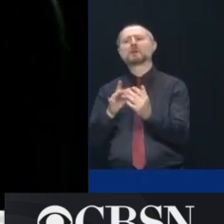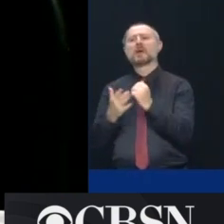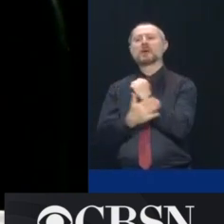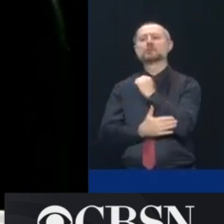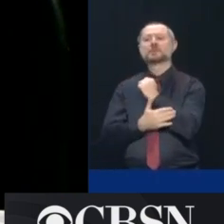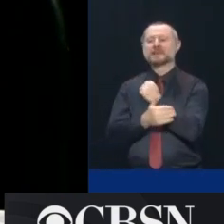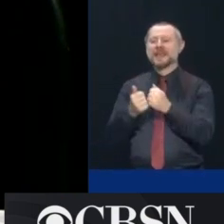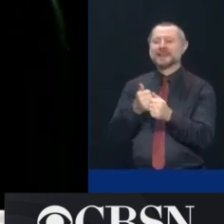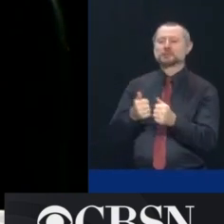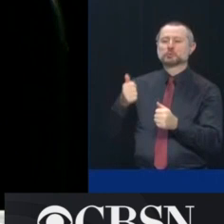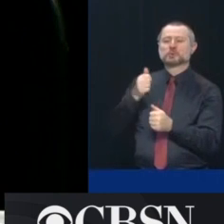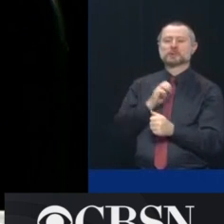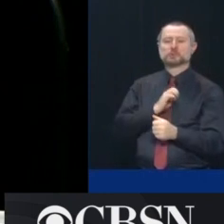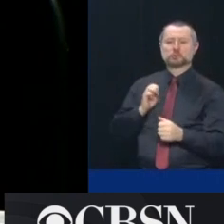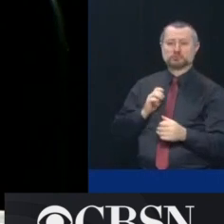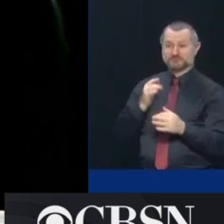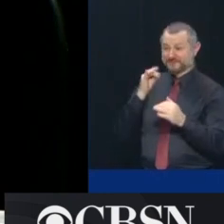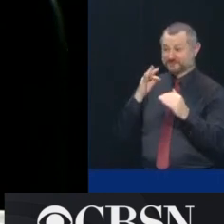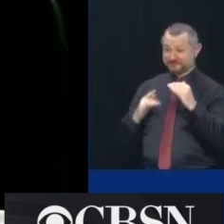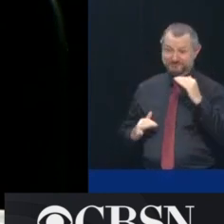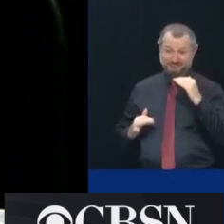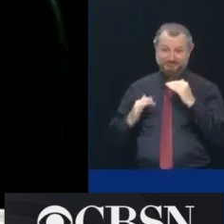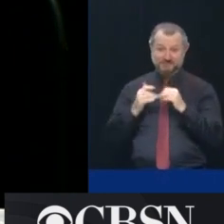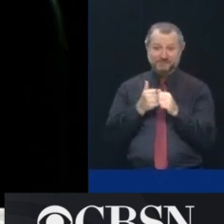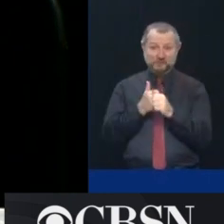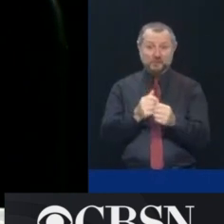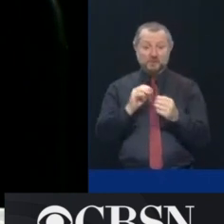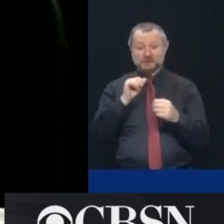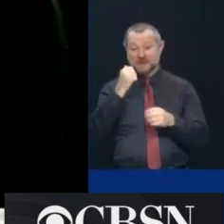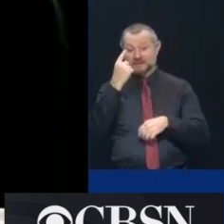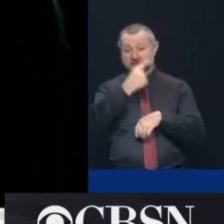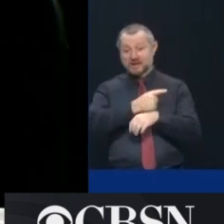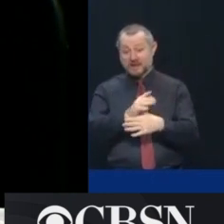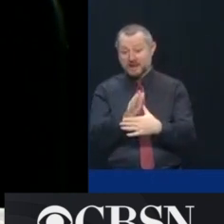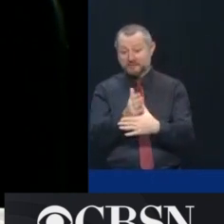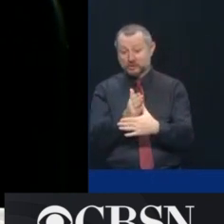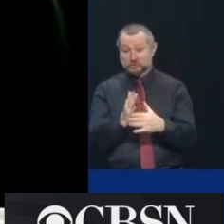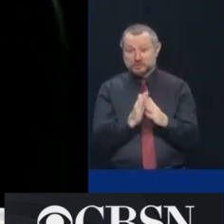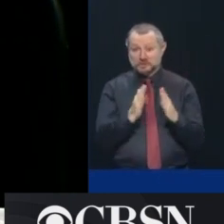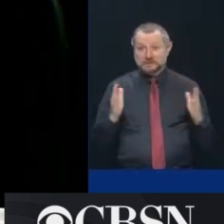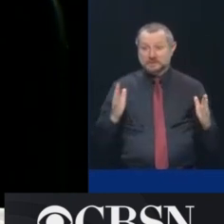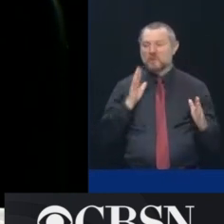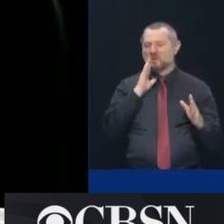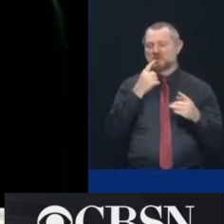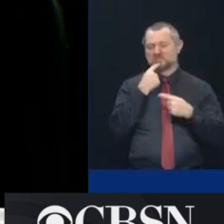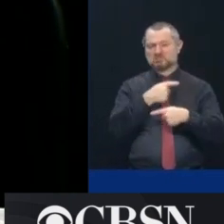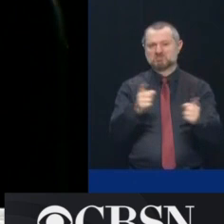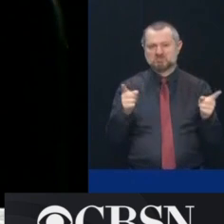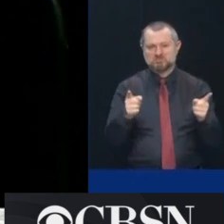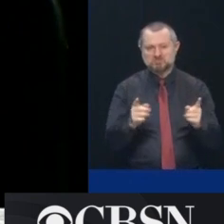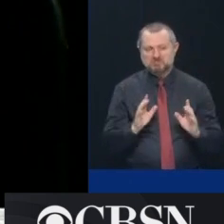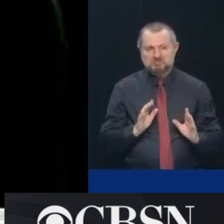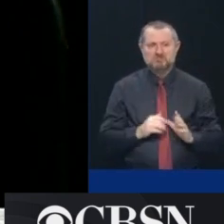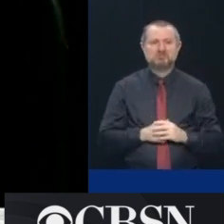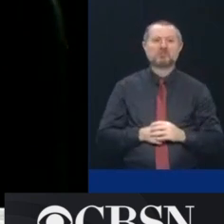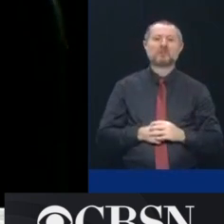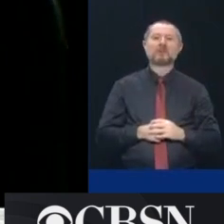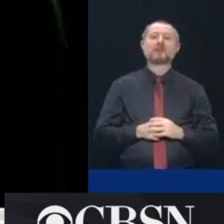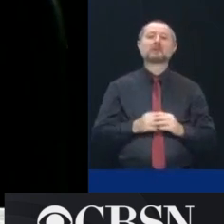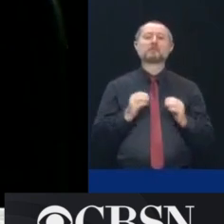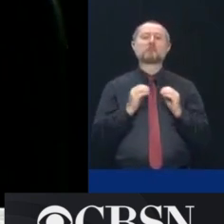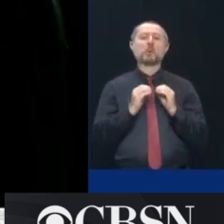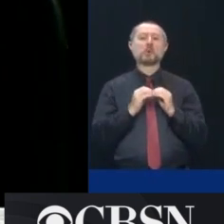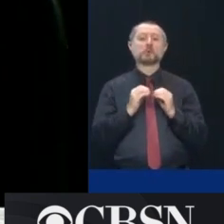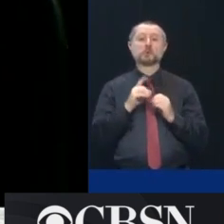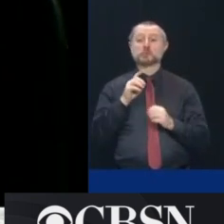as those meet the metrics over the 10-day period, you'll be seeing additional zone designations. You can expect to see additional zone designations, but the hope is